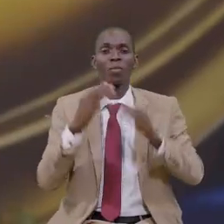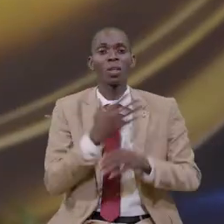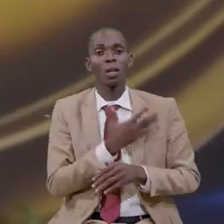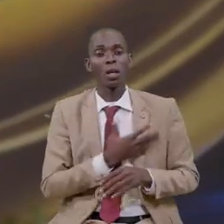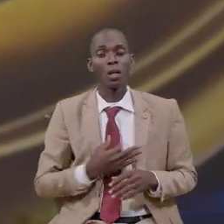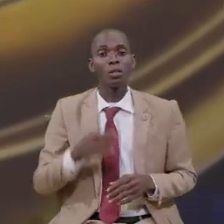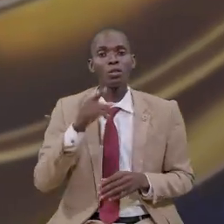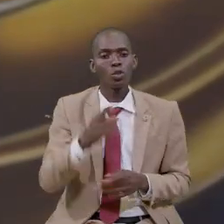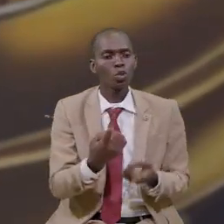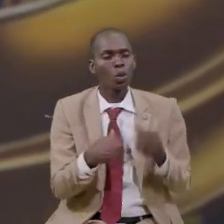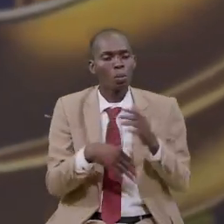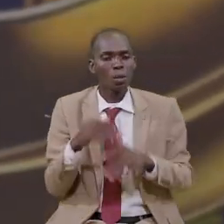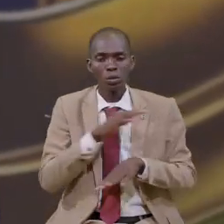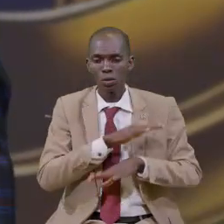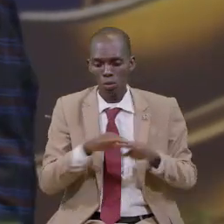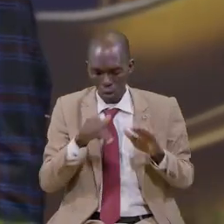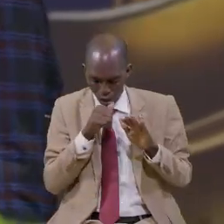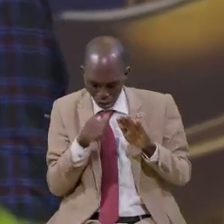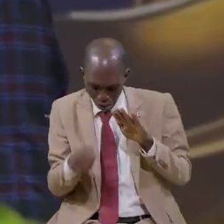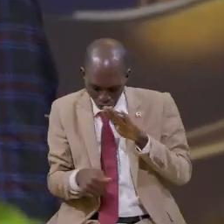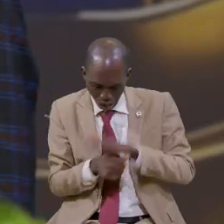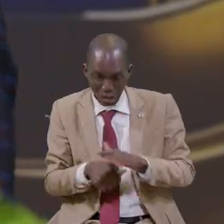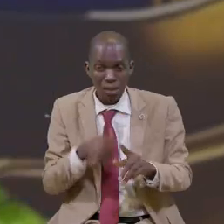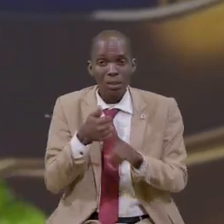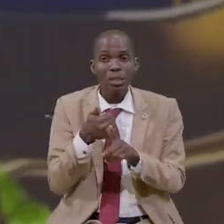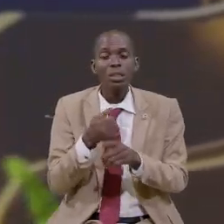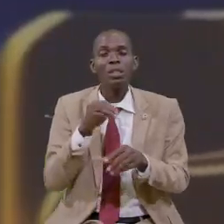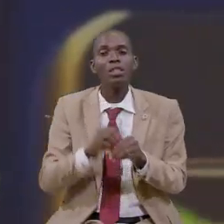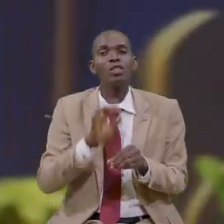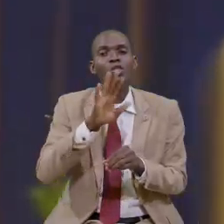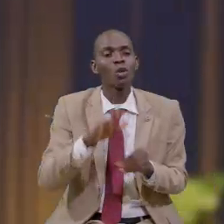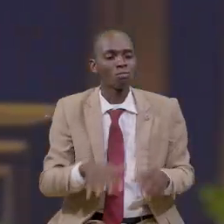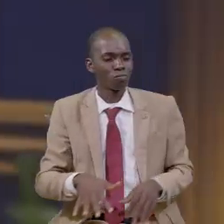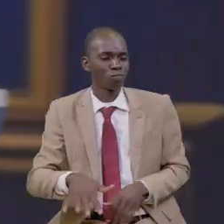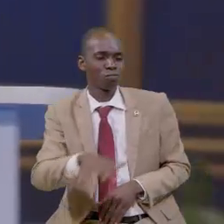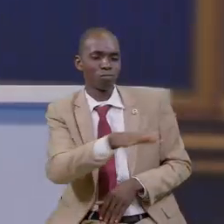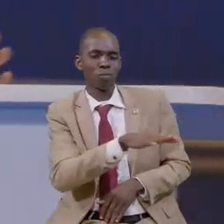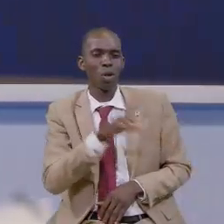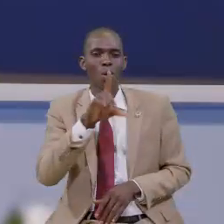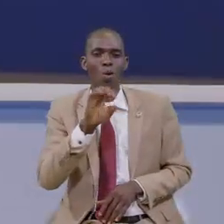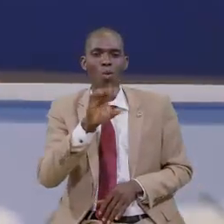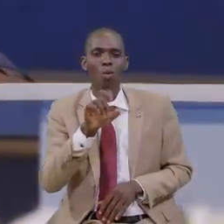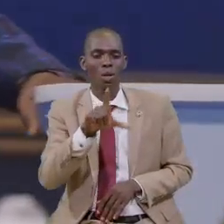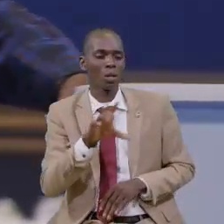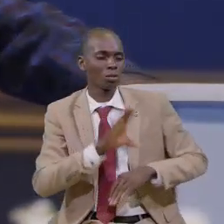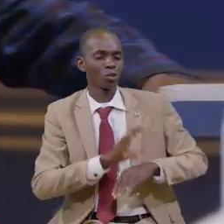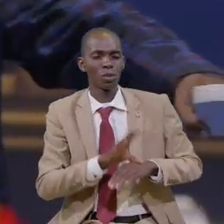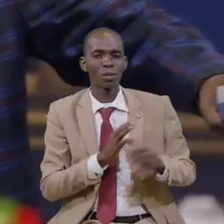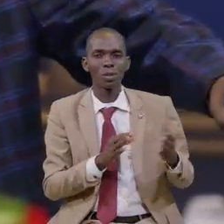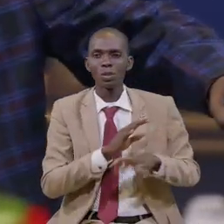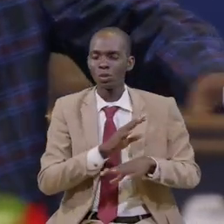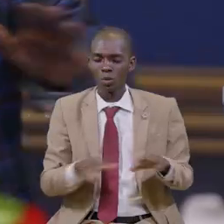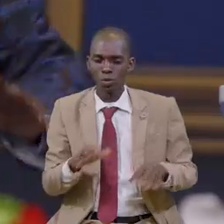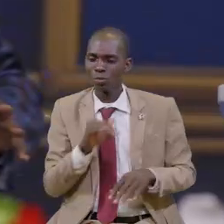bury yourself in your local church. You don't bury yourself in your local